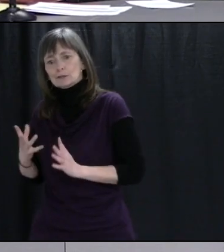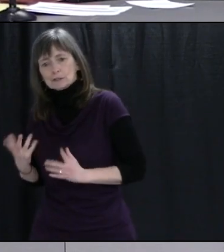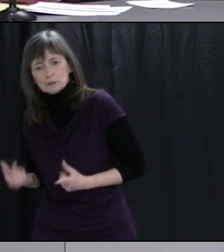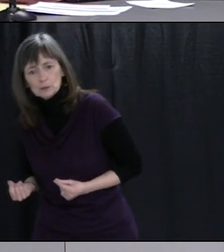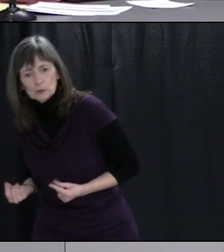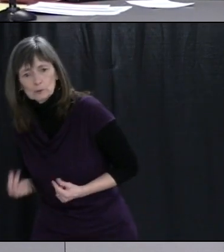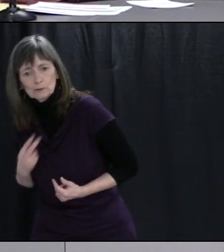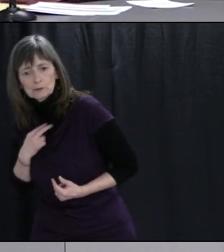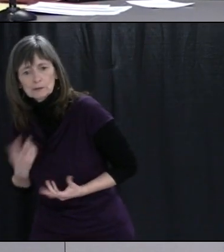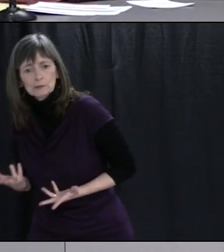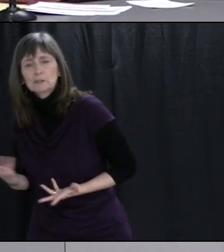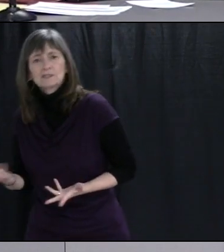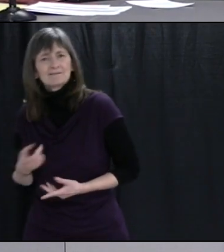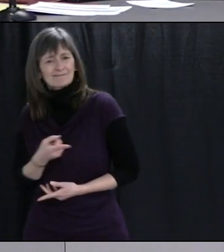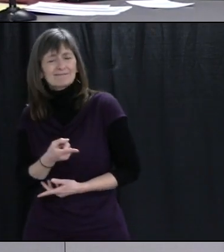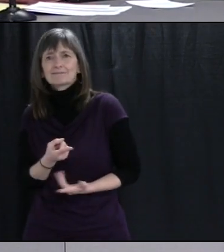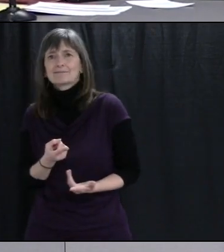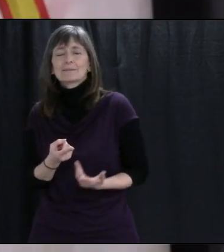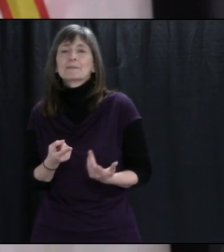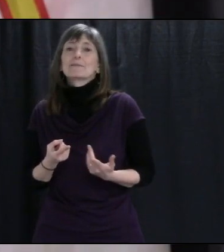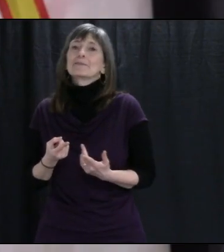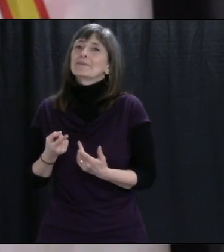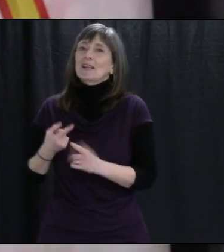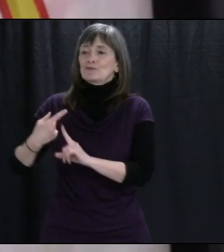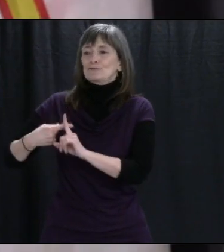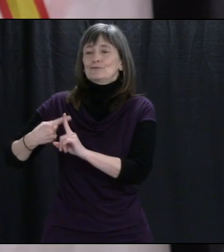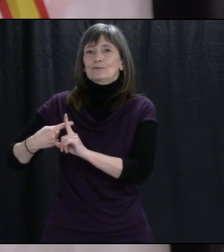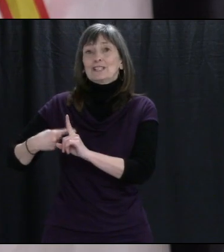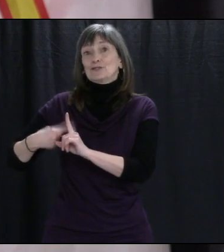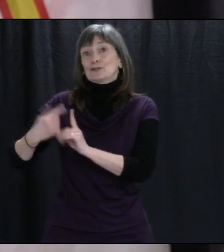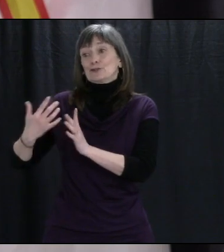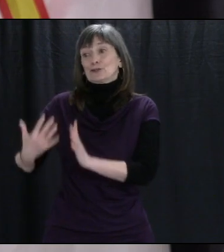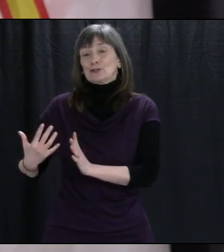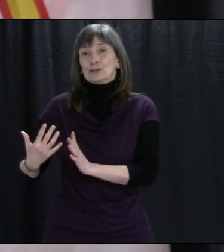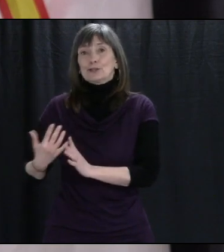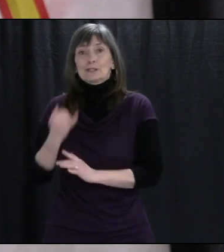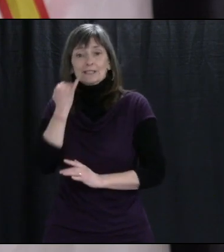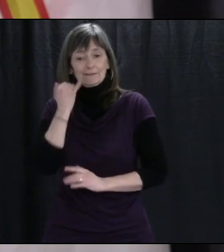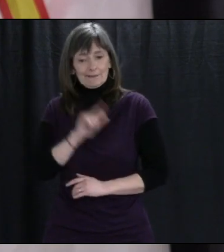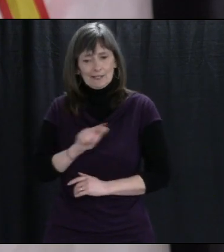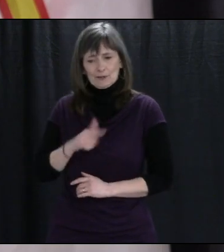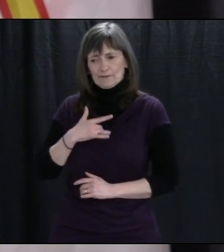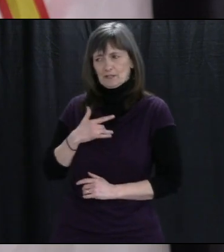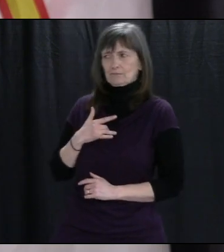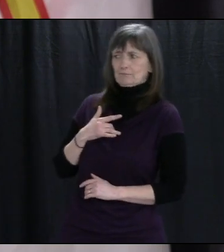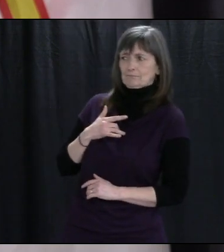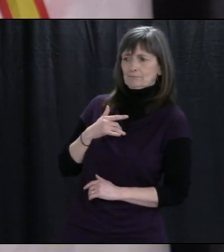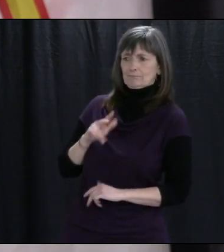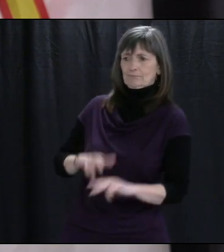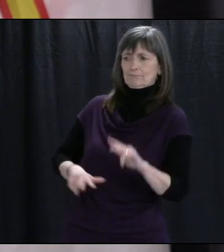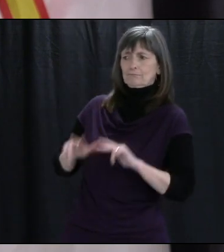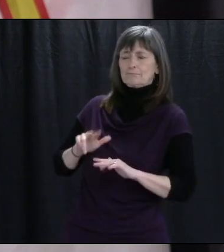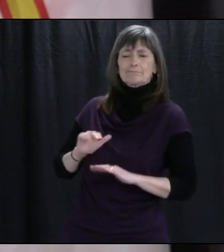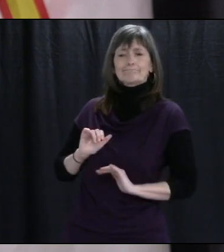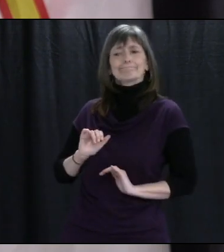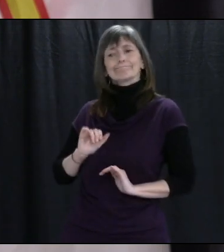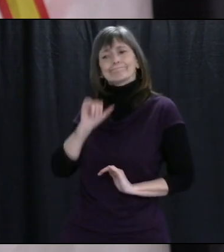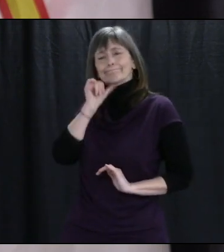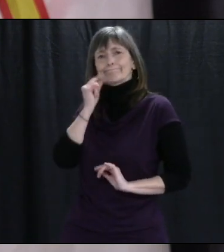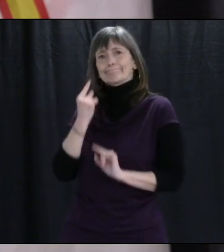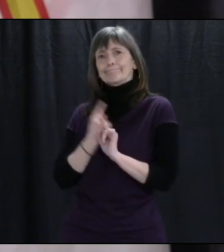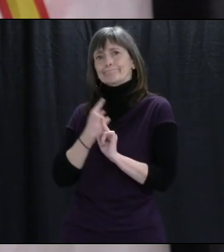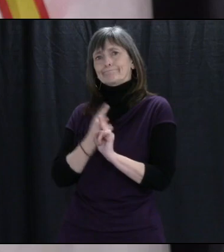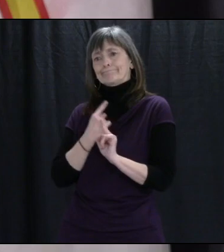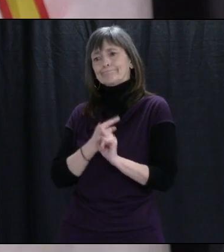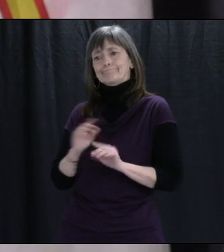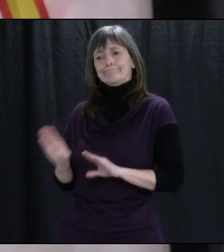From a tenant's point of view, I mean, if the landlord is not comfortable with what we're seeing in terms of the level of activity that